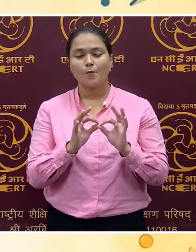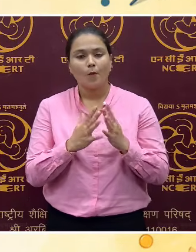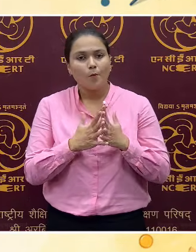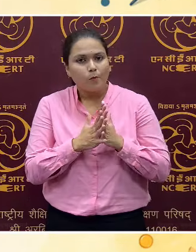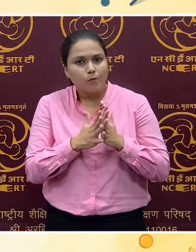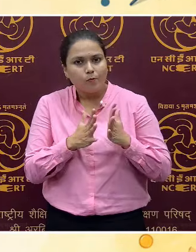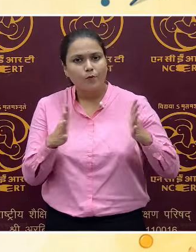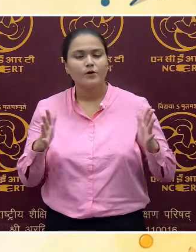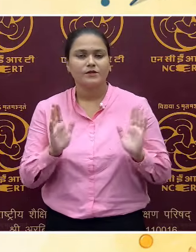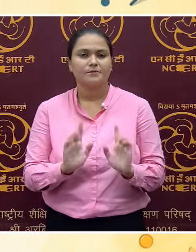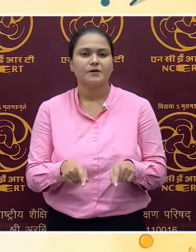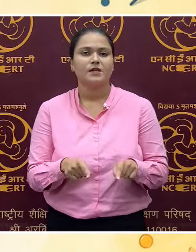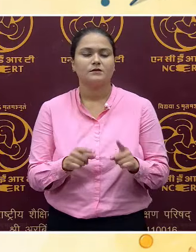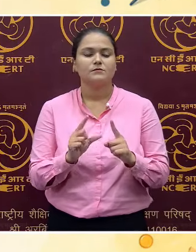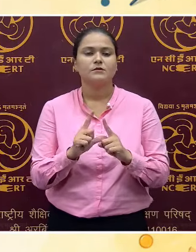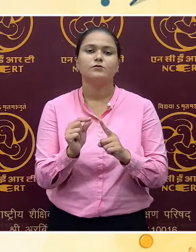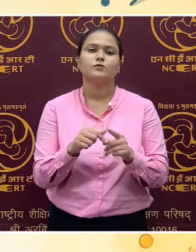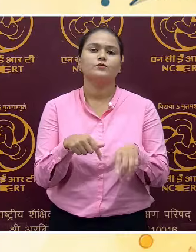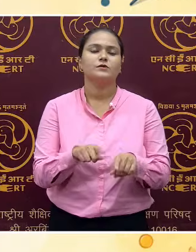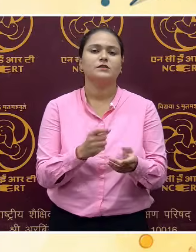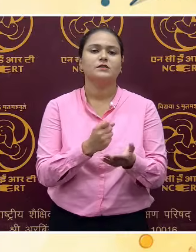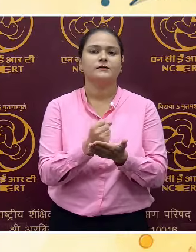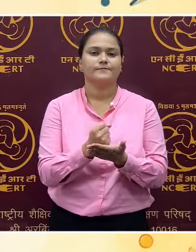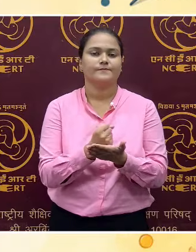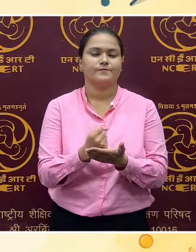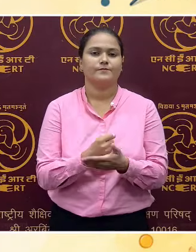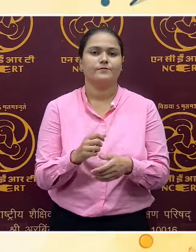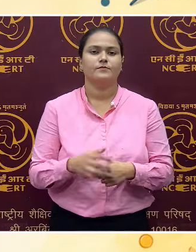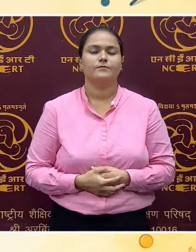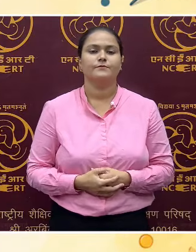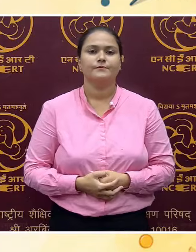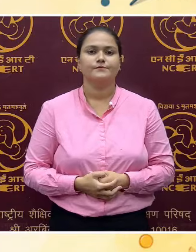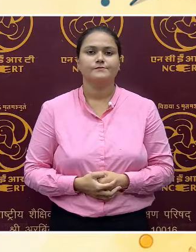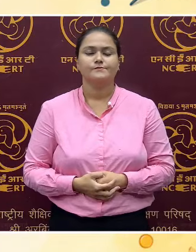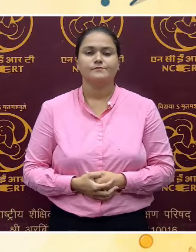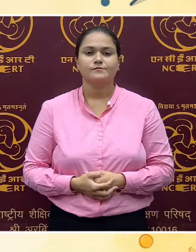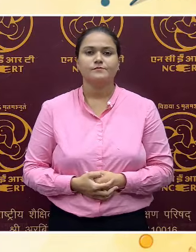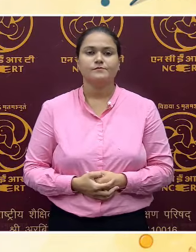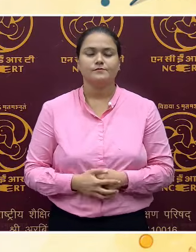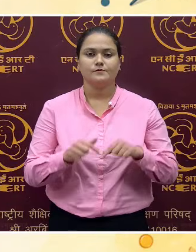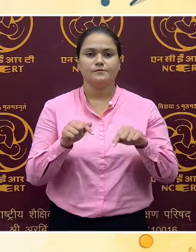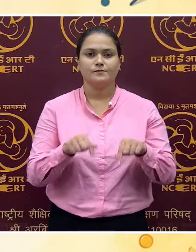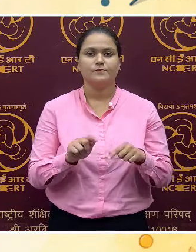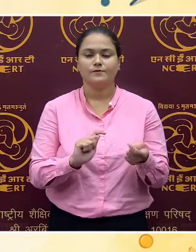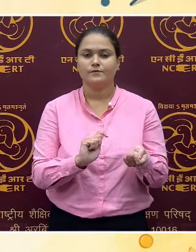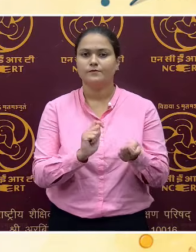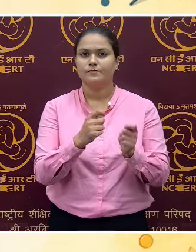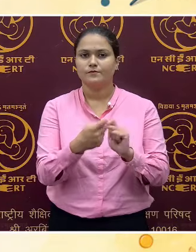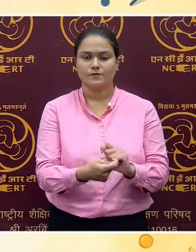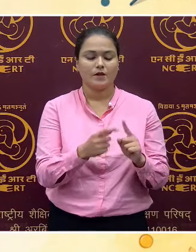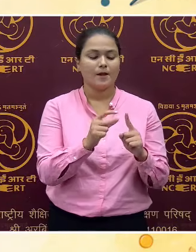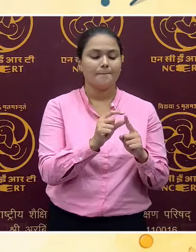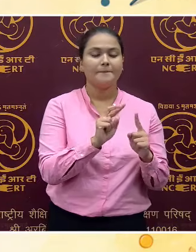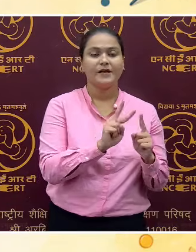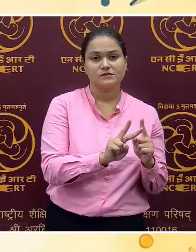about the rules. So, let us try some exercises. So, here we have to convert passive to